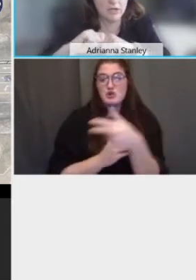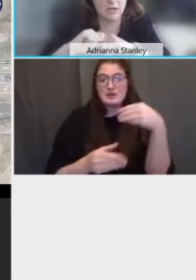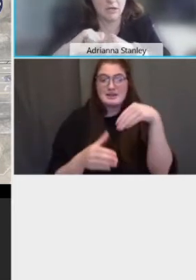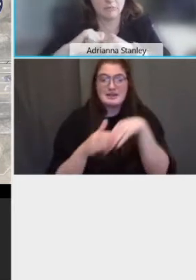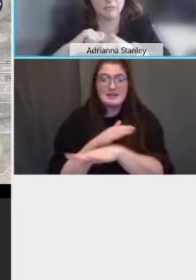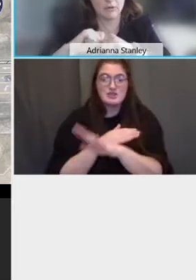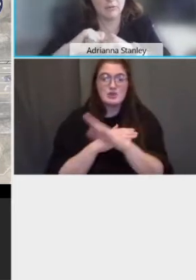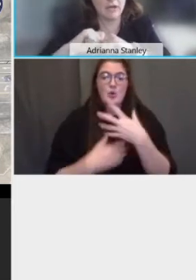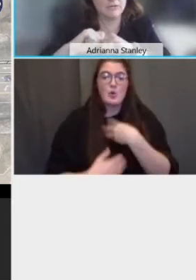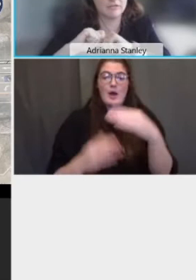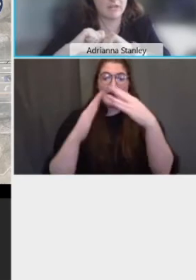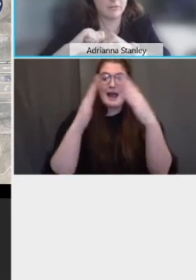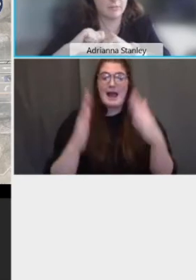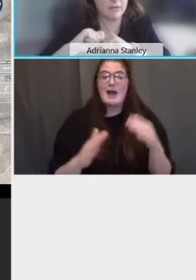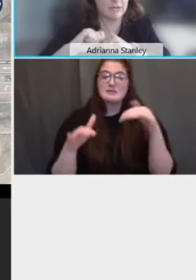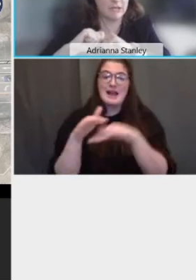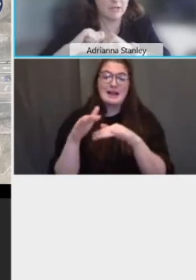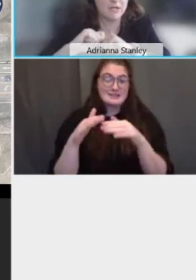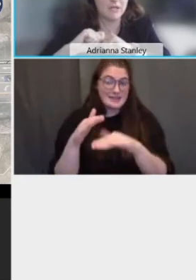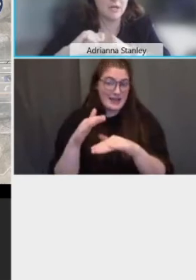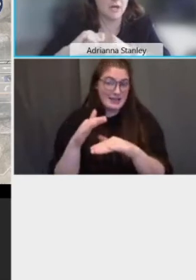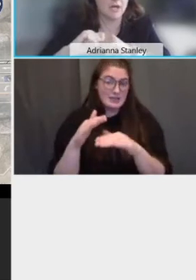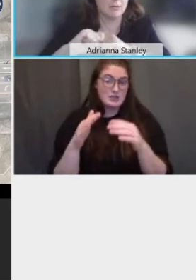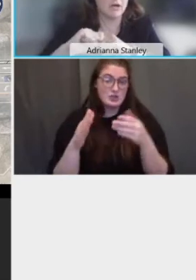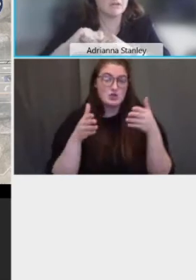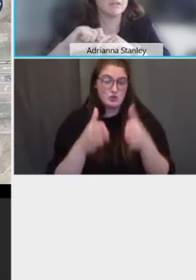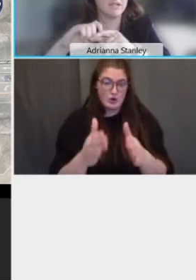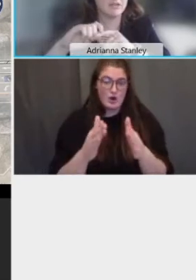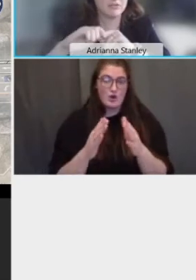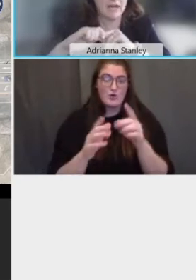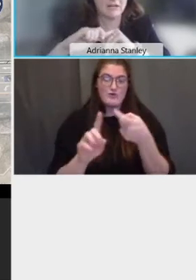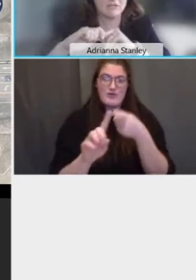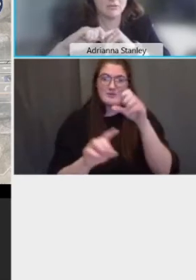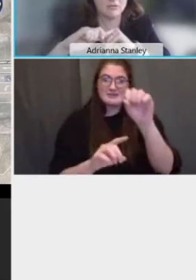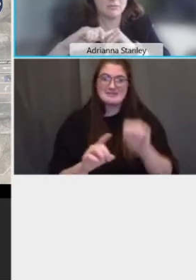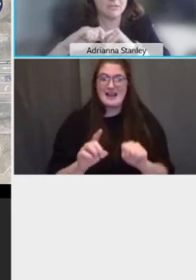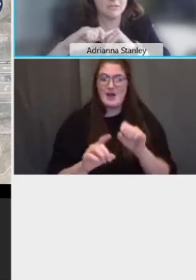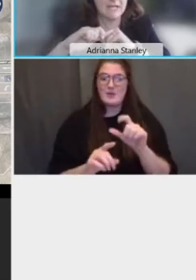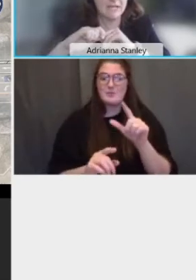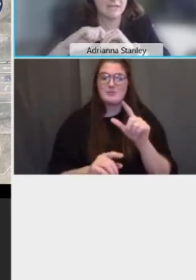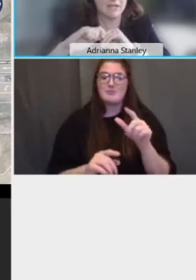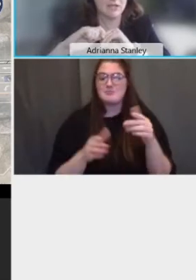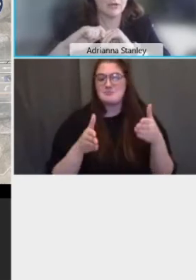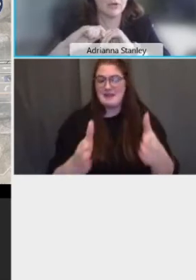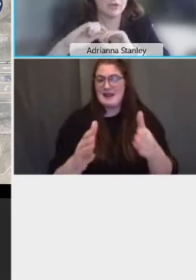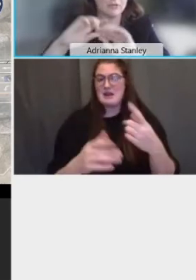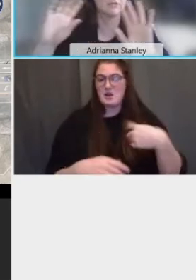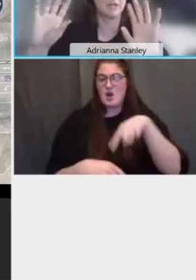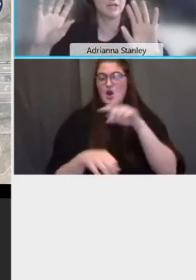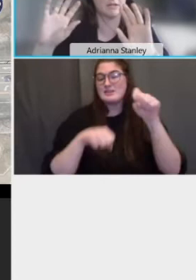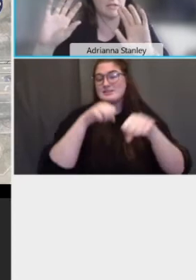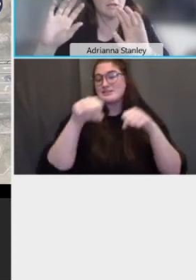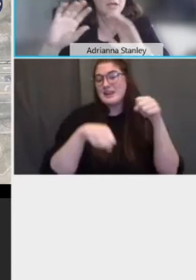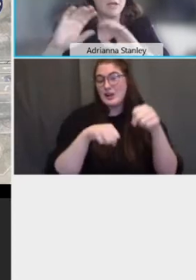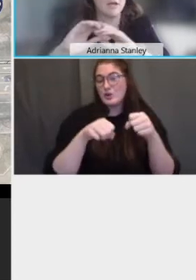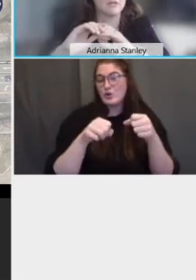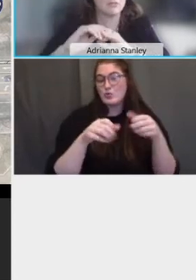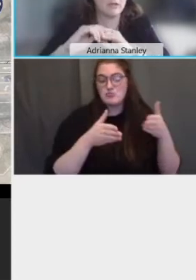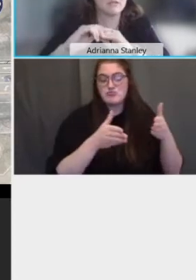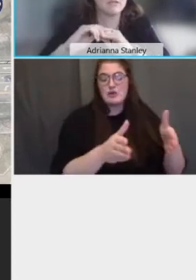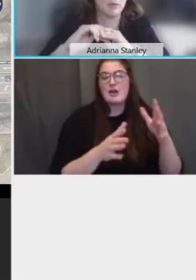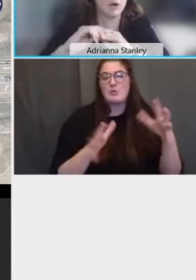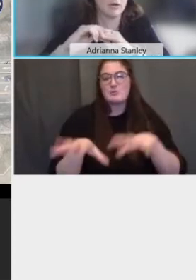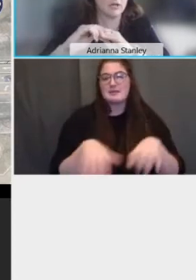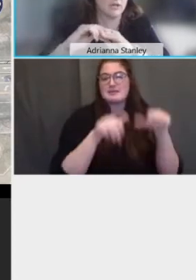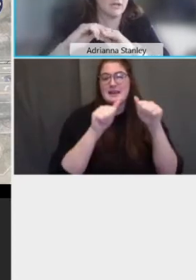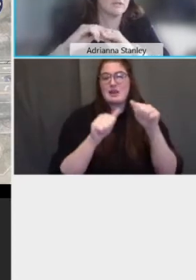road from that southbound lane. Our cycle track is going to be taking the curbside lane as